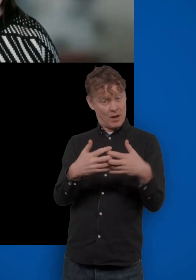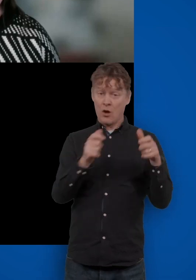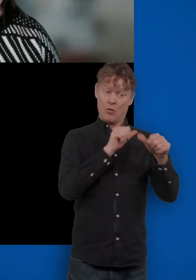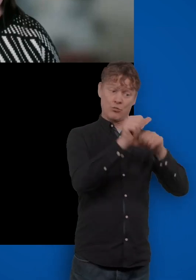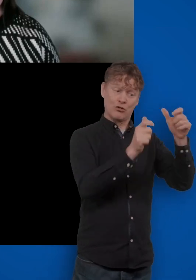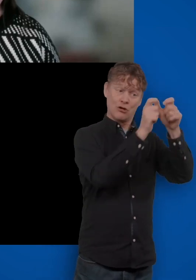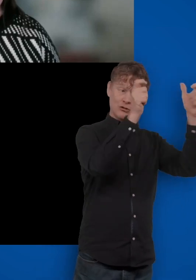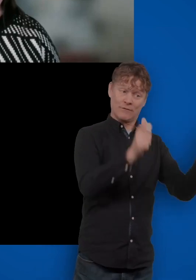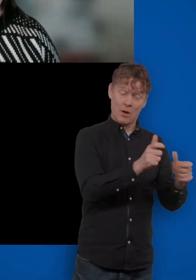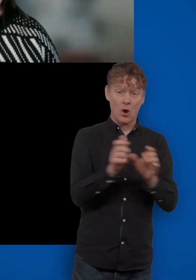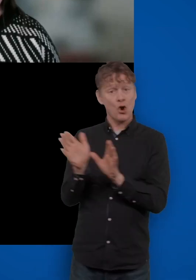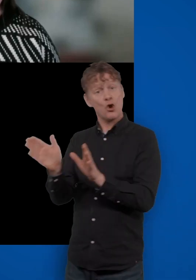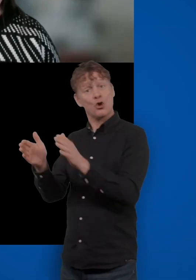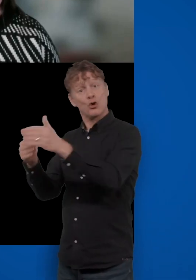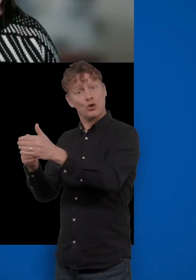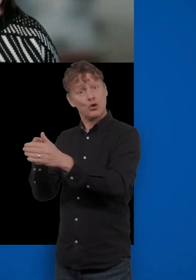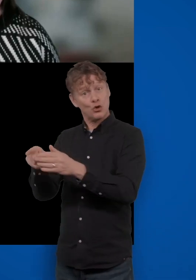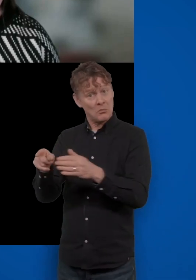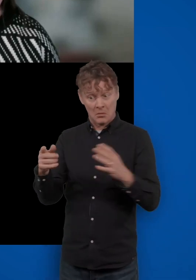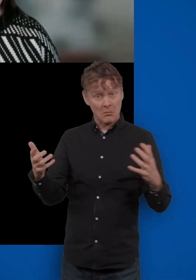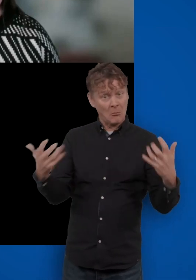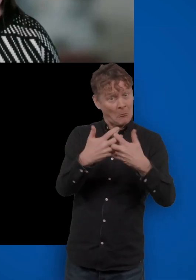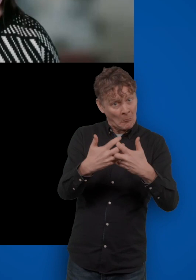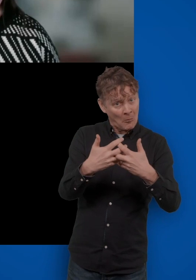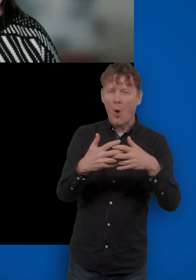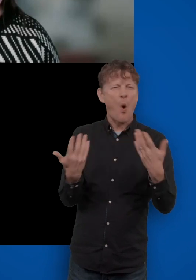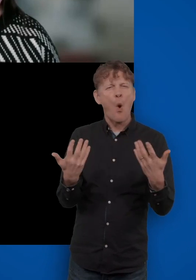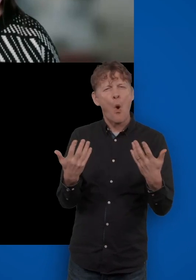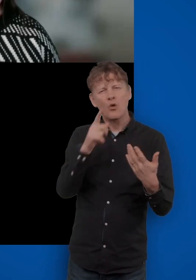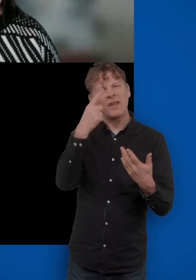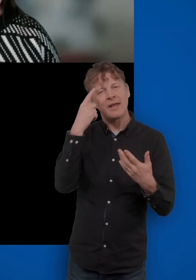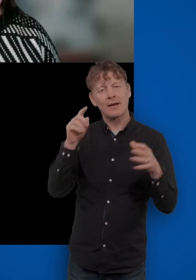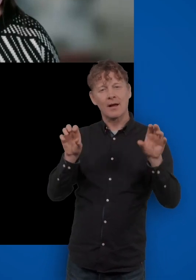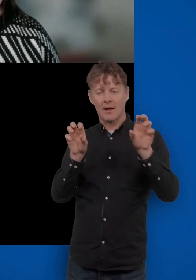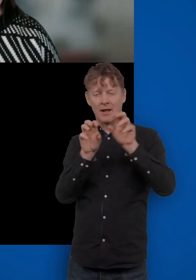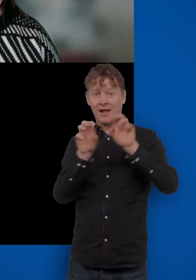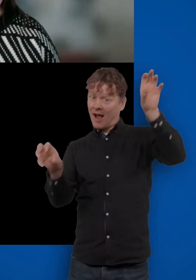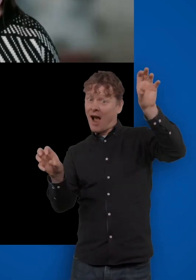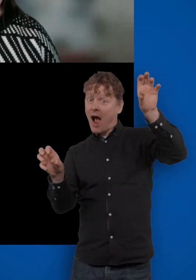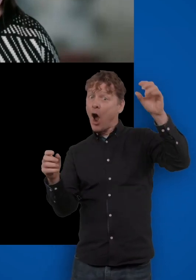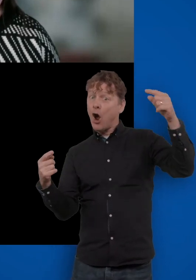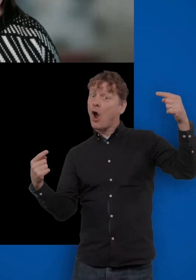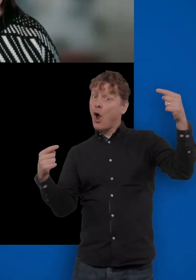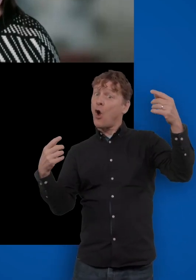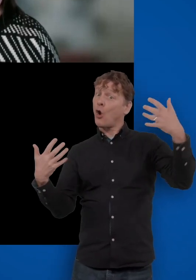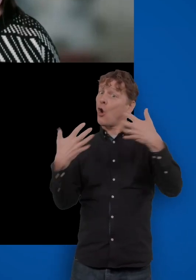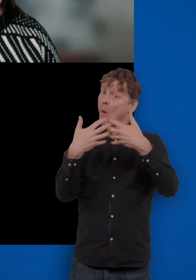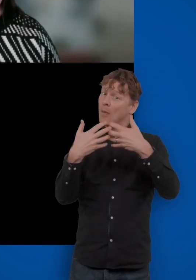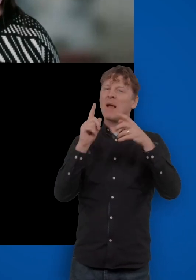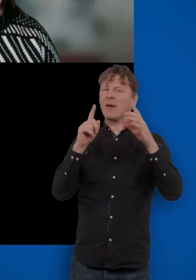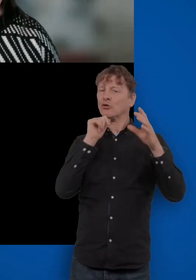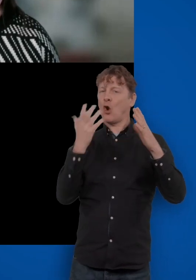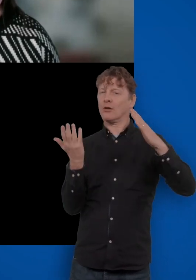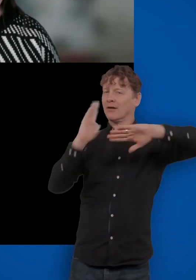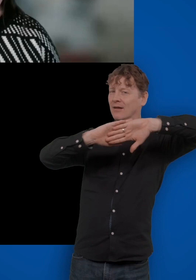the progression framework and the cube are something that come together, or do you think they're two pieces of the puzzle that complement each other without directly